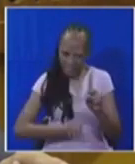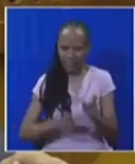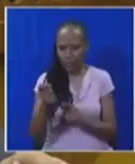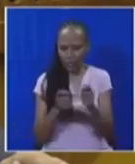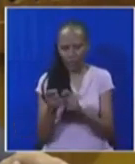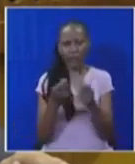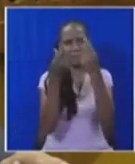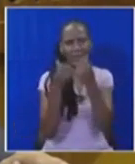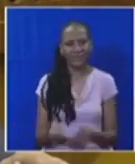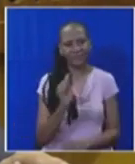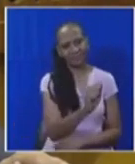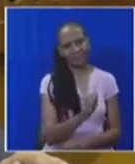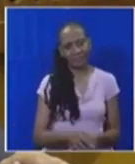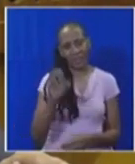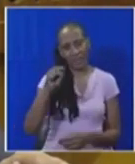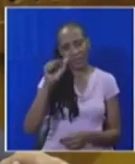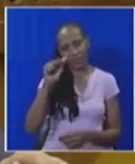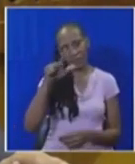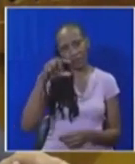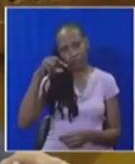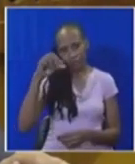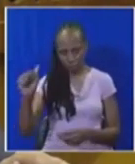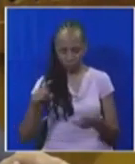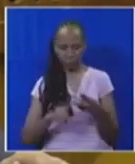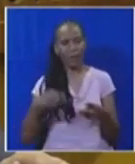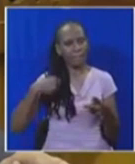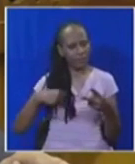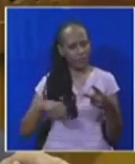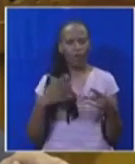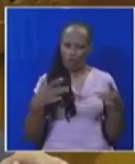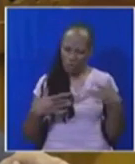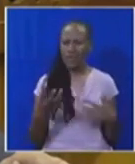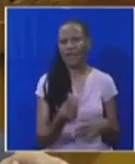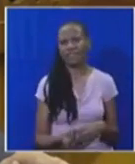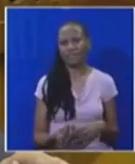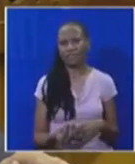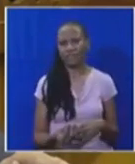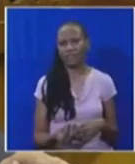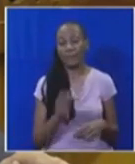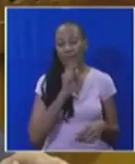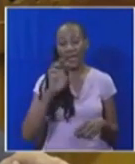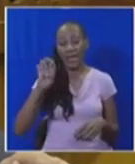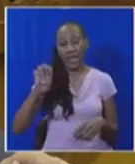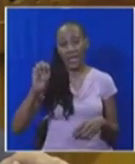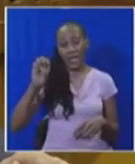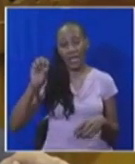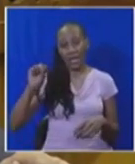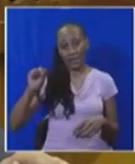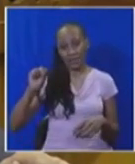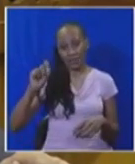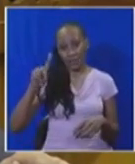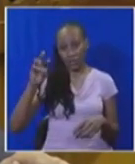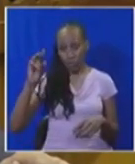finances. Both Selga and individual municipalities have raised the concern about the non-alignment of Eskom's billing processes